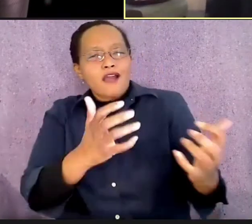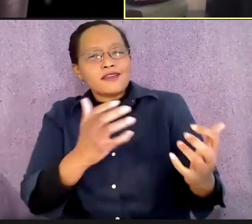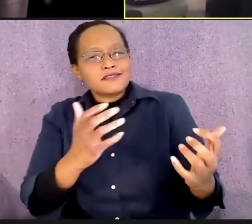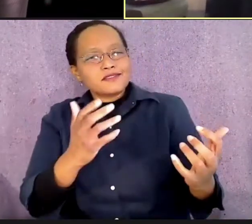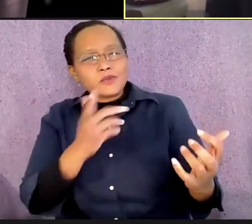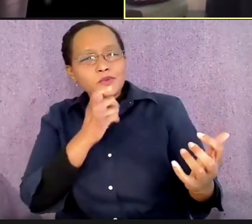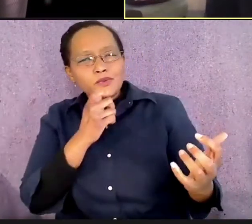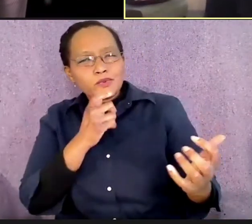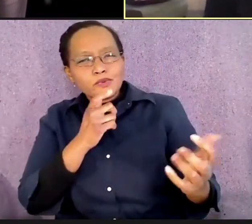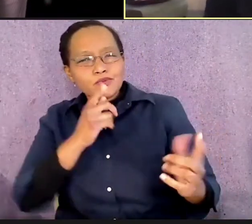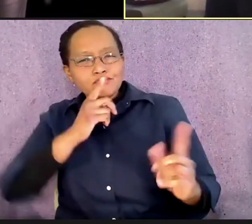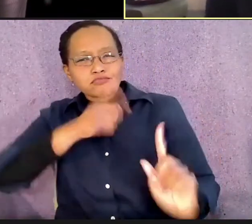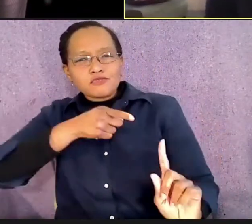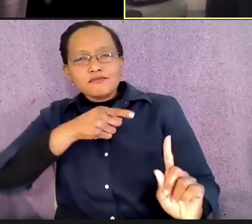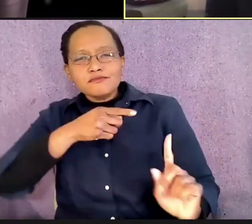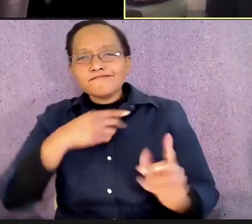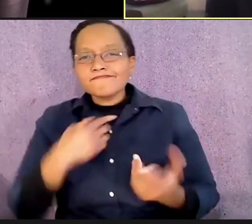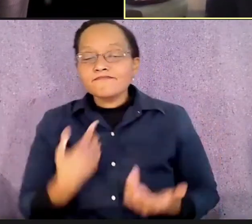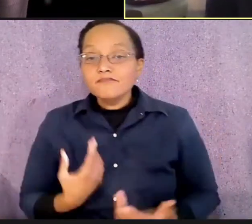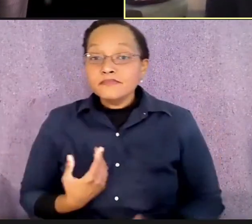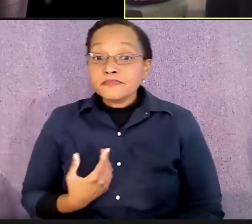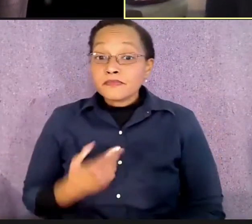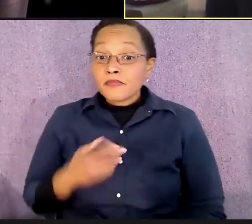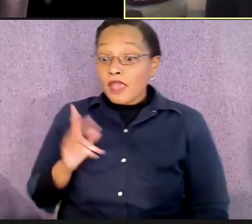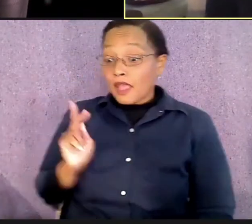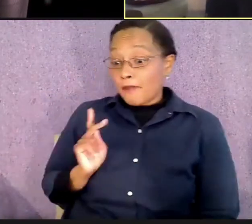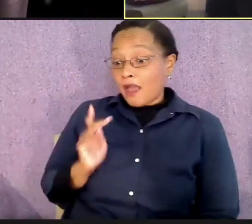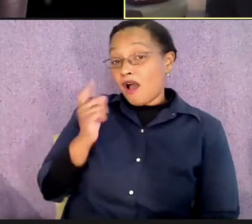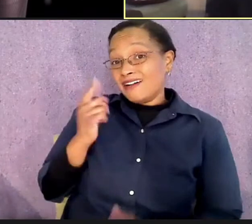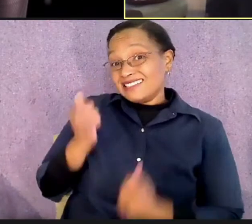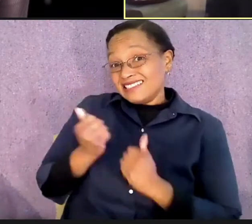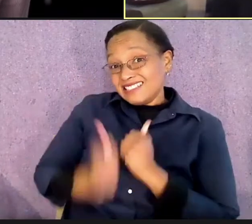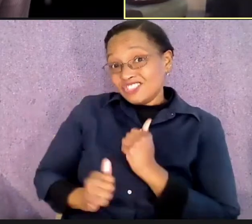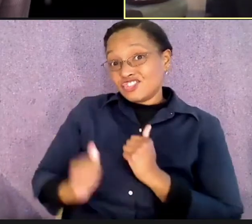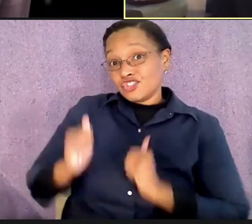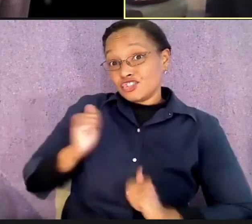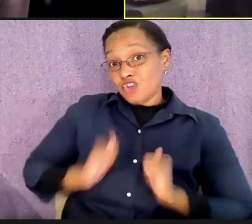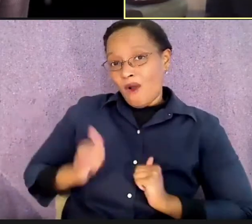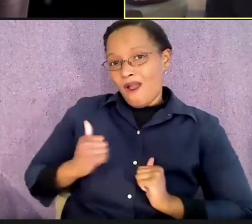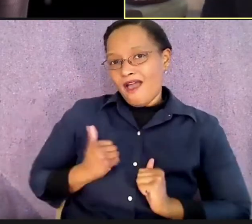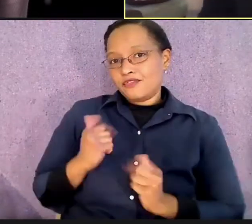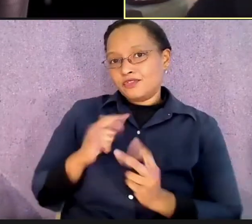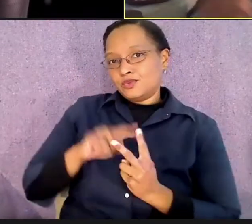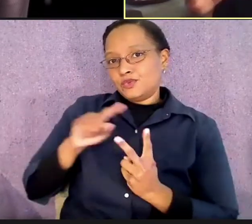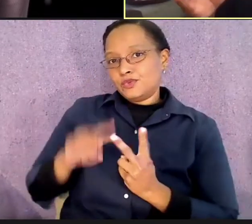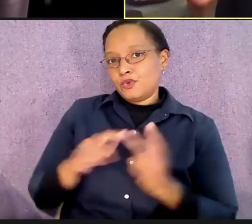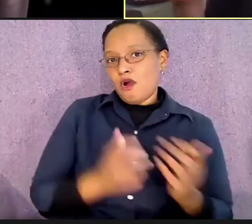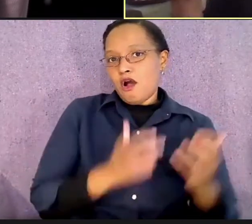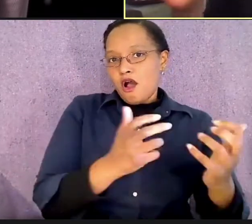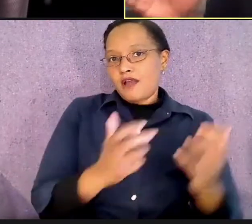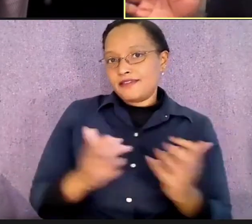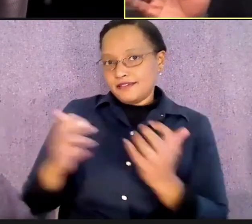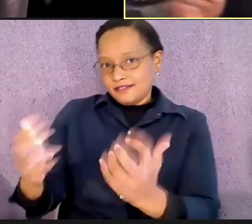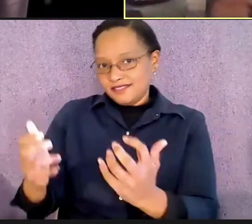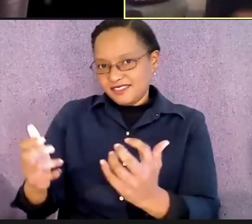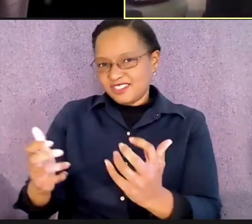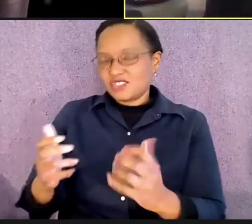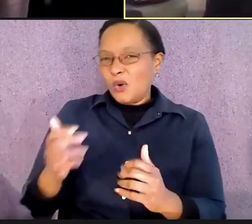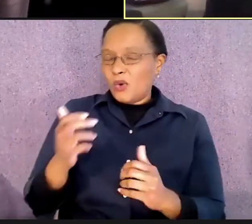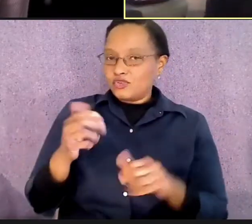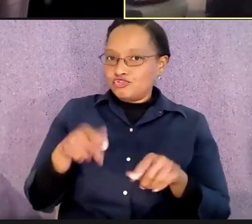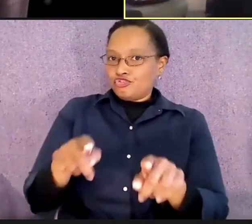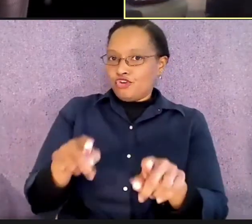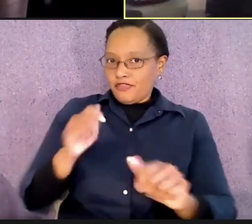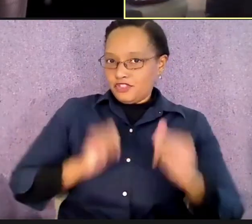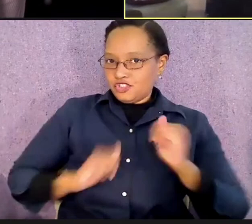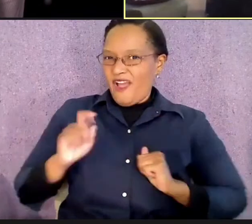there's two audiences. Every show has two audiences, and you have to. And I feel like I have to sort of understand at each moment in the show who I'm talking to. And